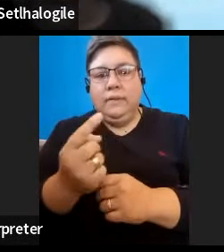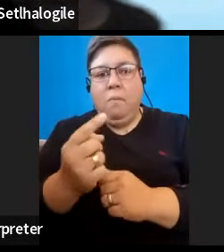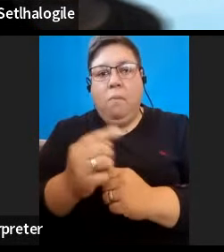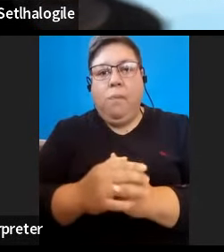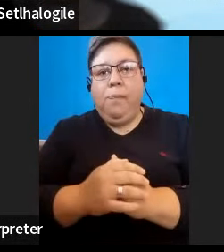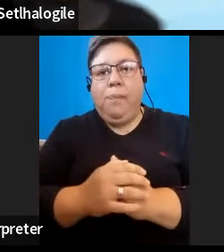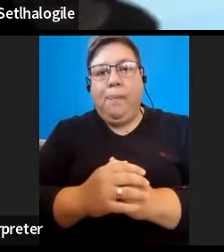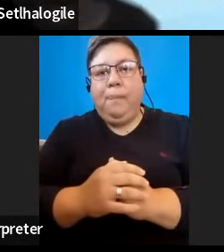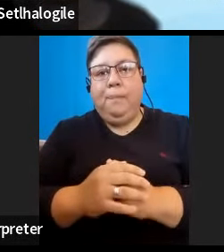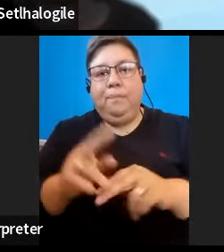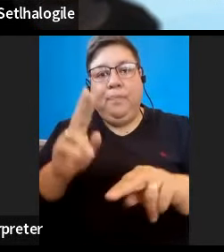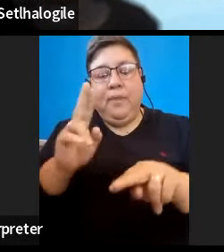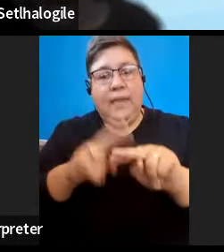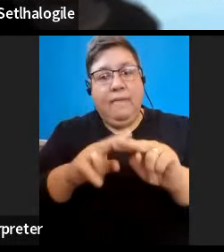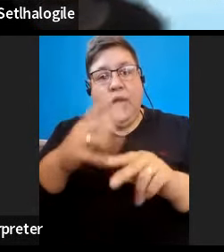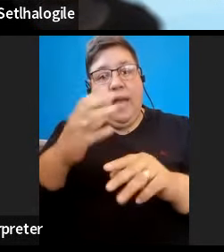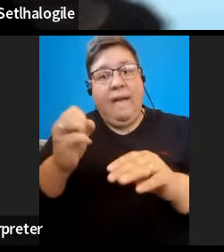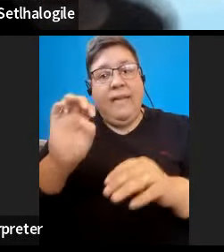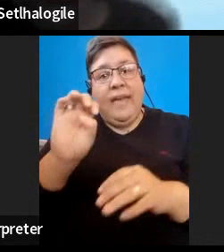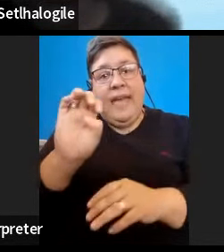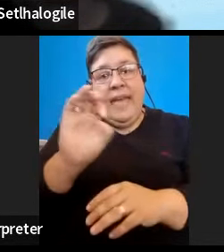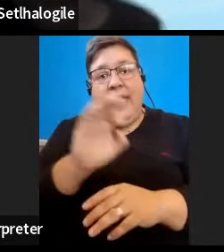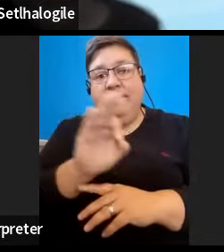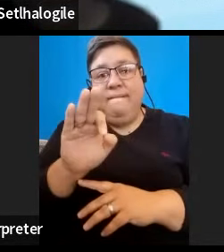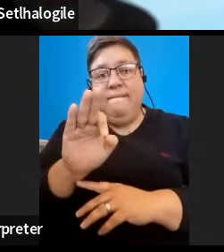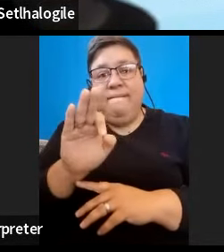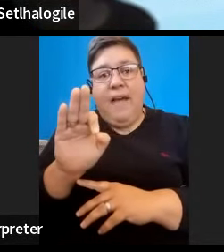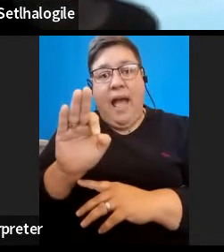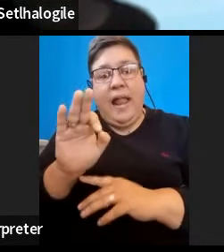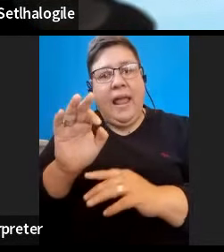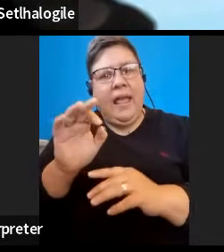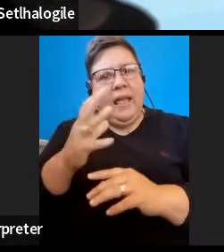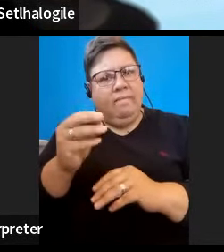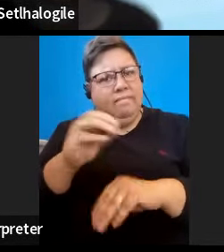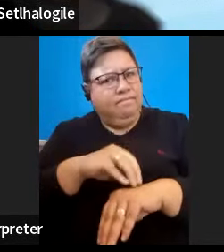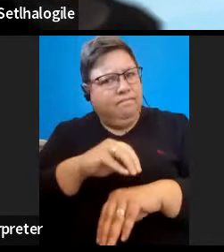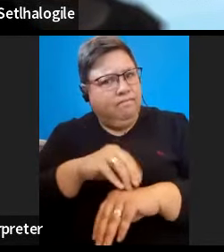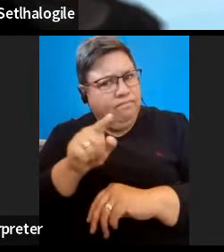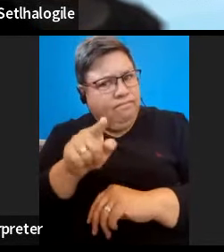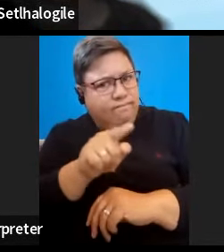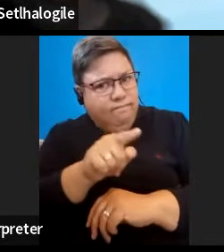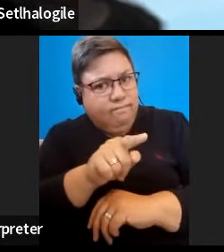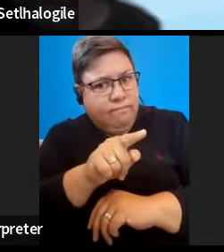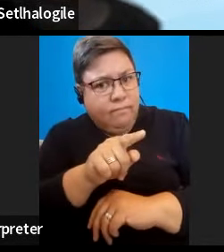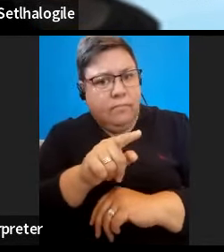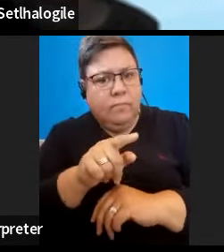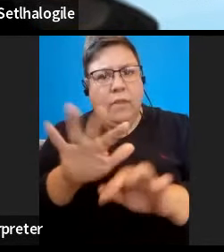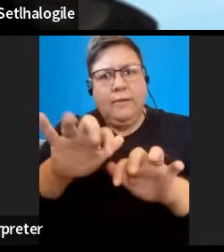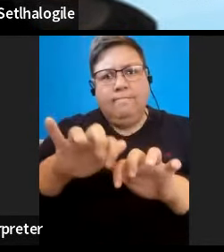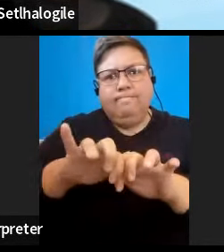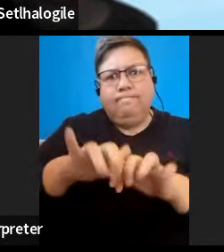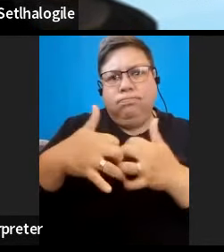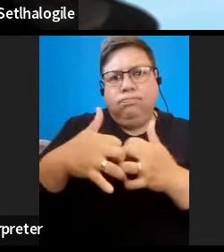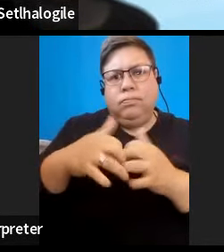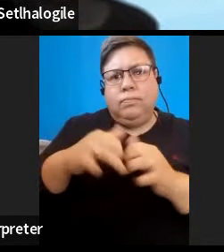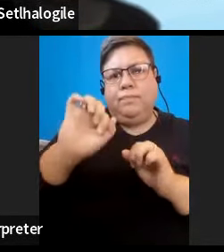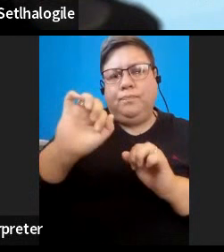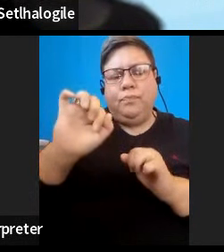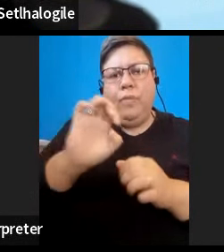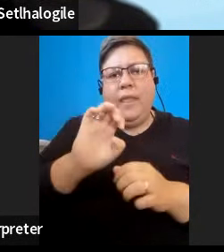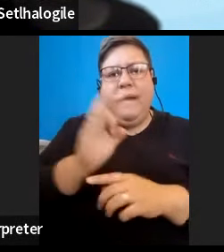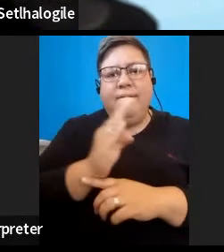you've got e-filing issues, I have noted that there are some of the clients who are having issues with merging some of their e-filing